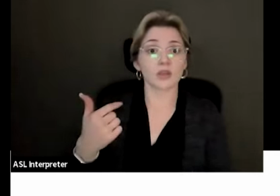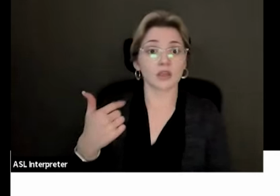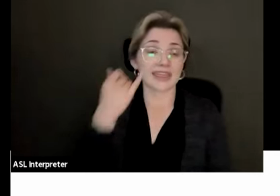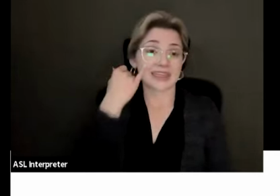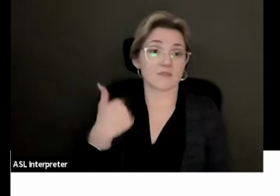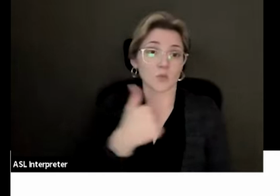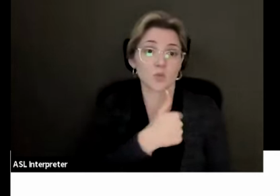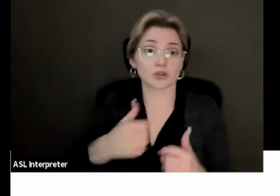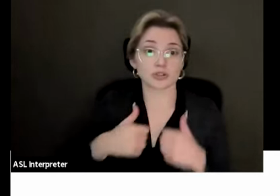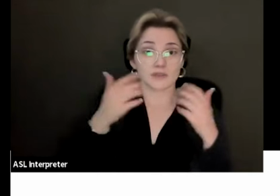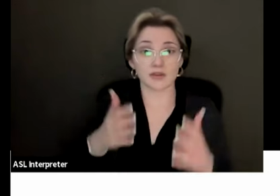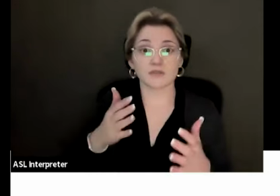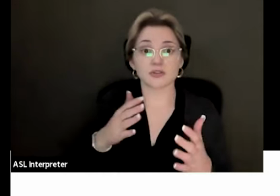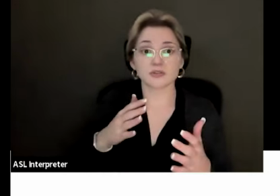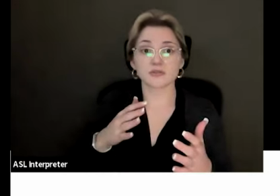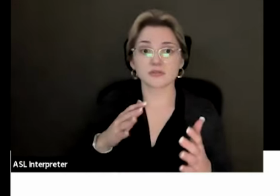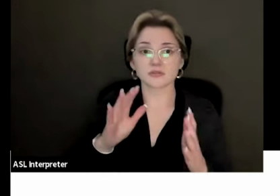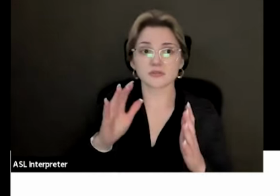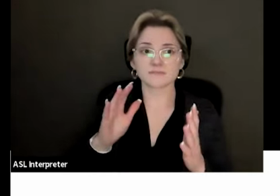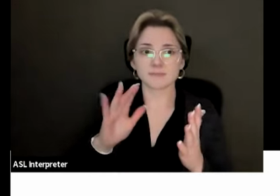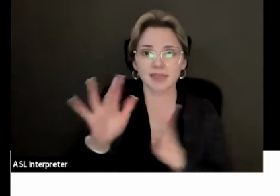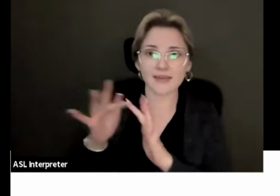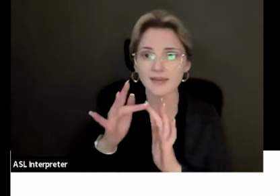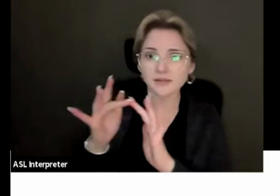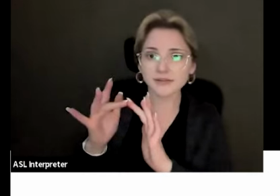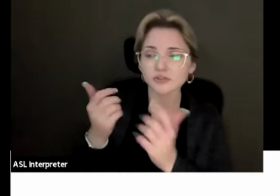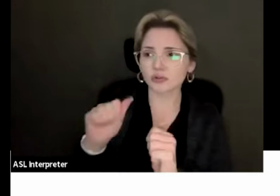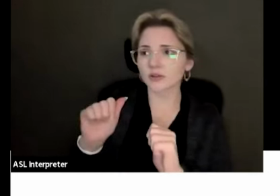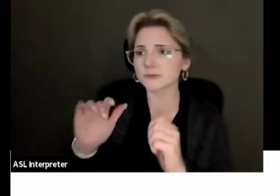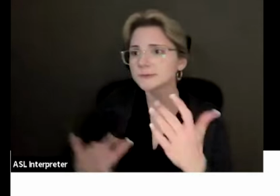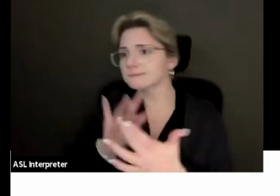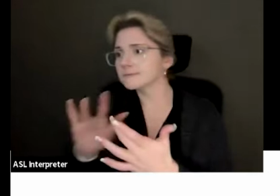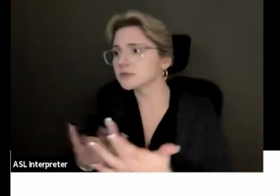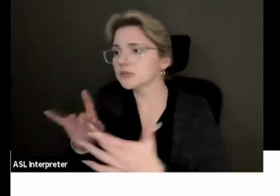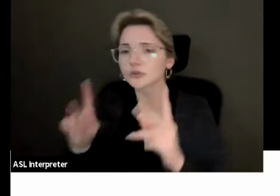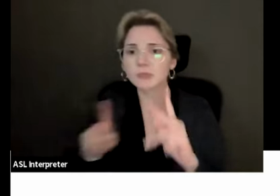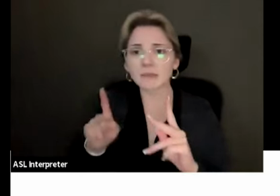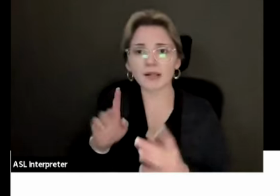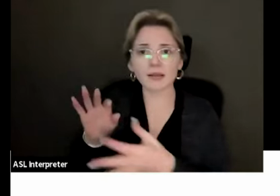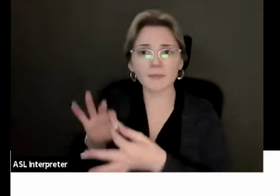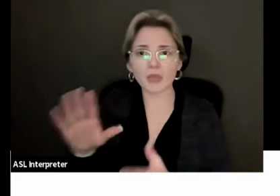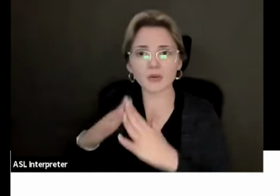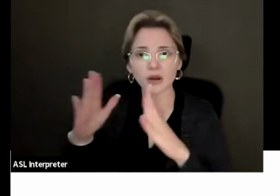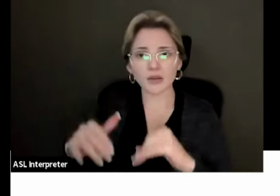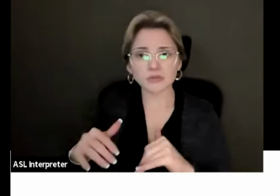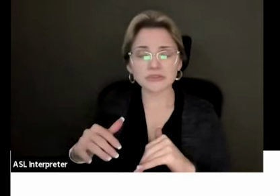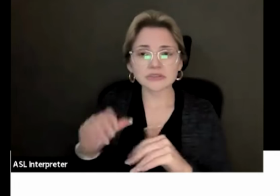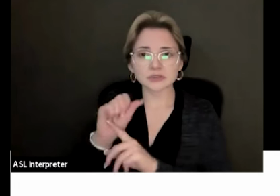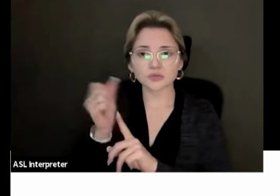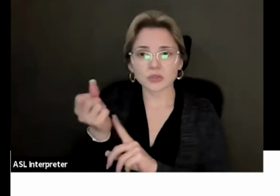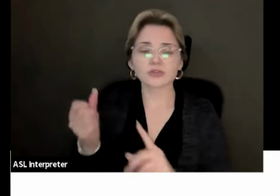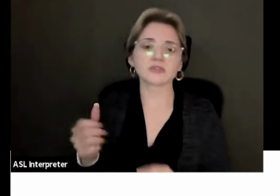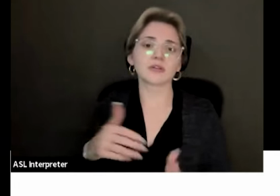connecting with their housing authority or connecting with anyone about their housing, it's often unclear